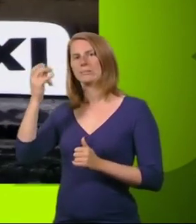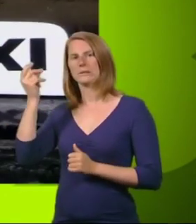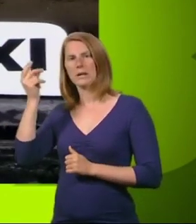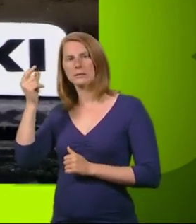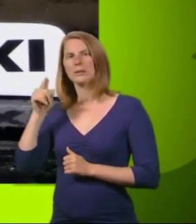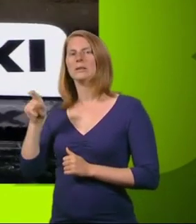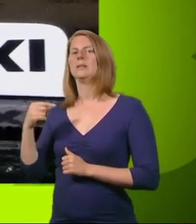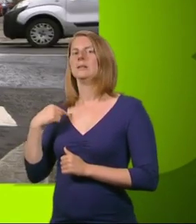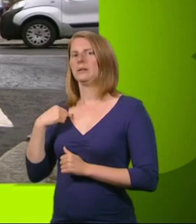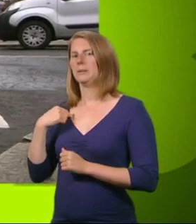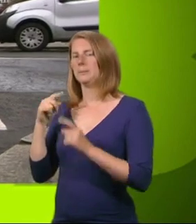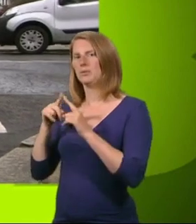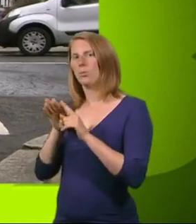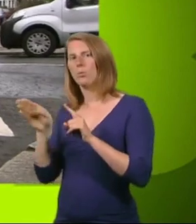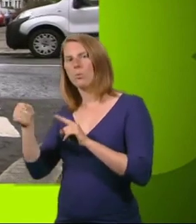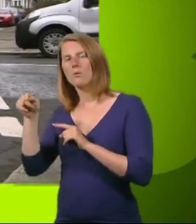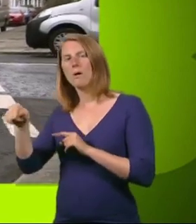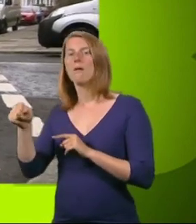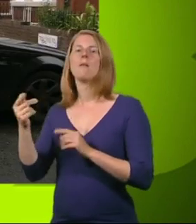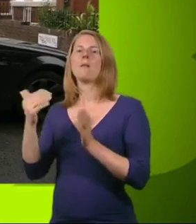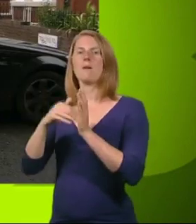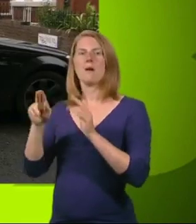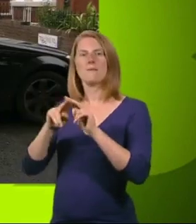meet it around the corner. I get to your flat.